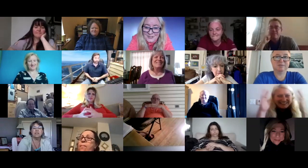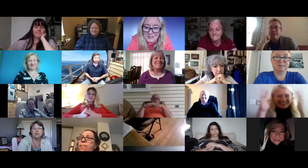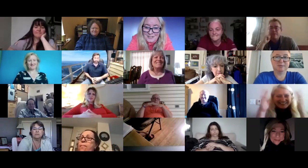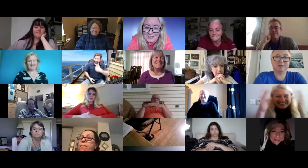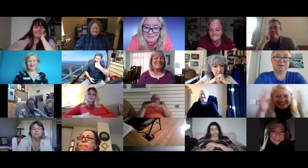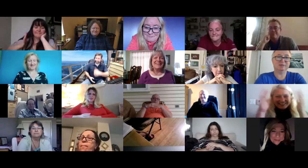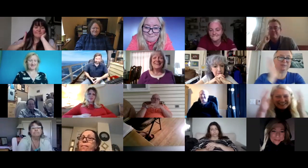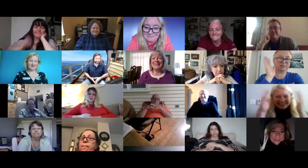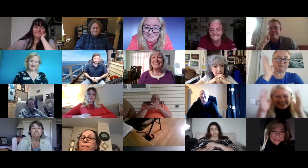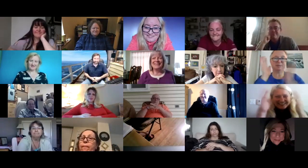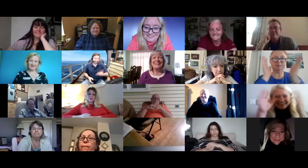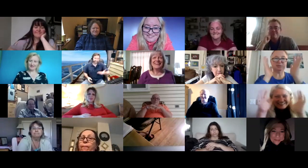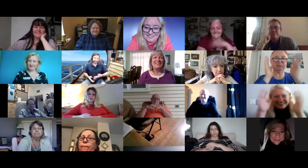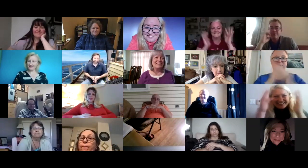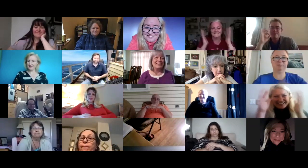Thank You're welcome.